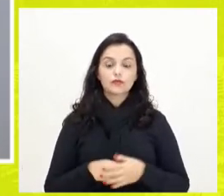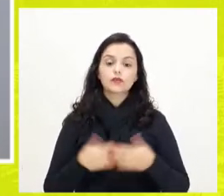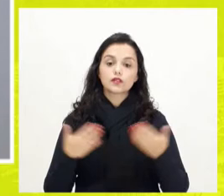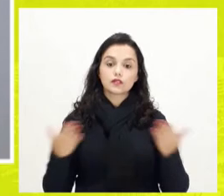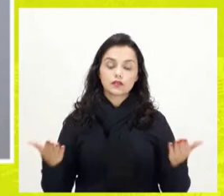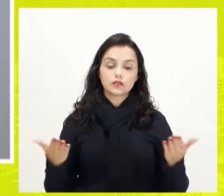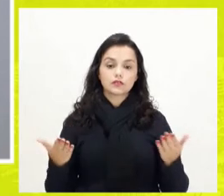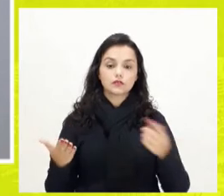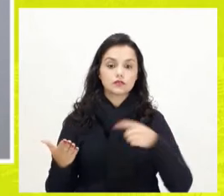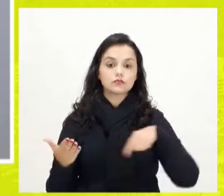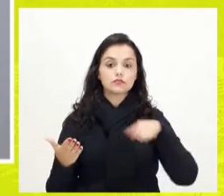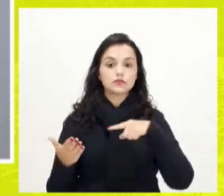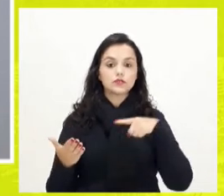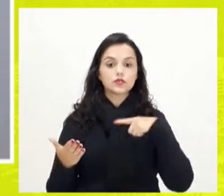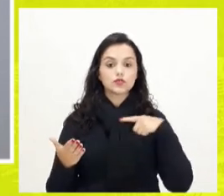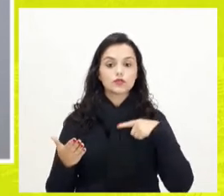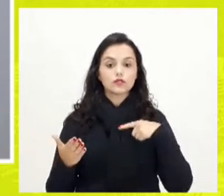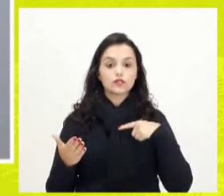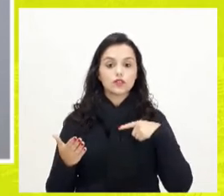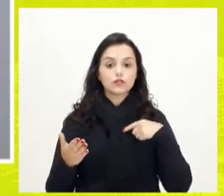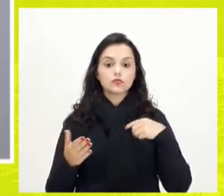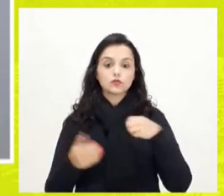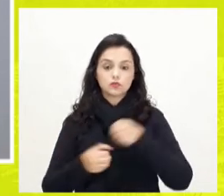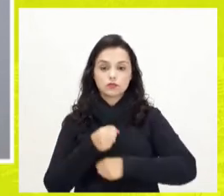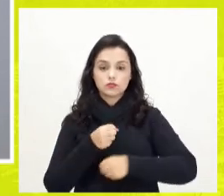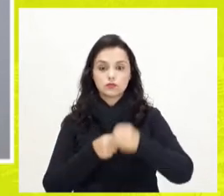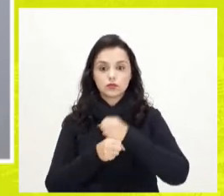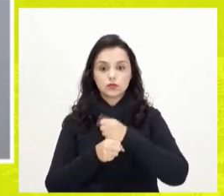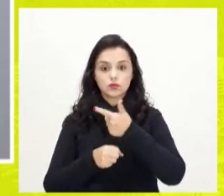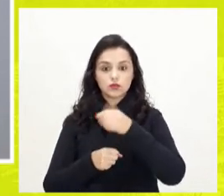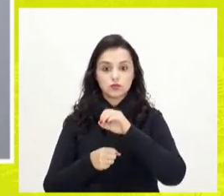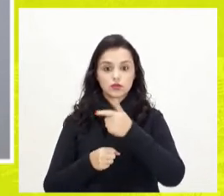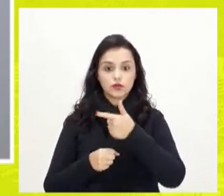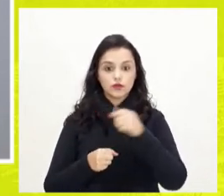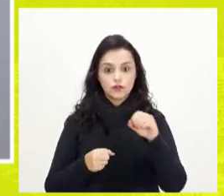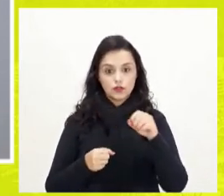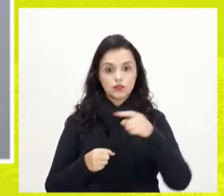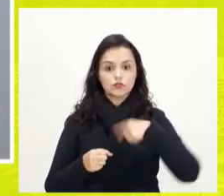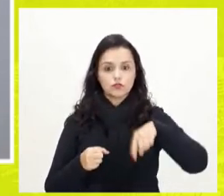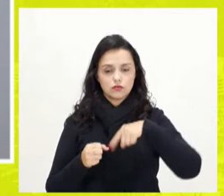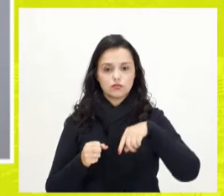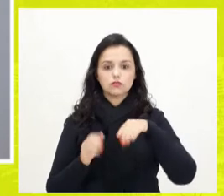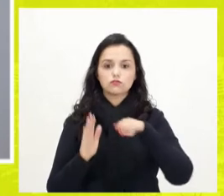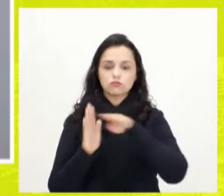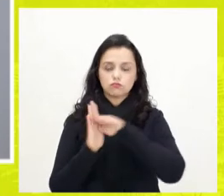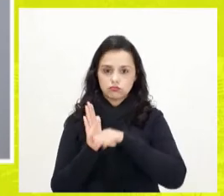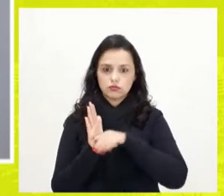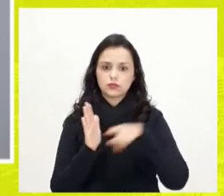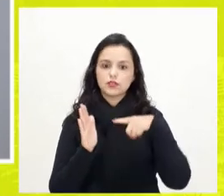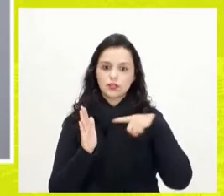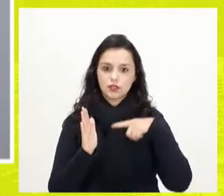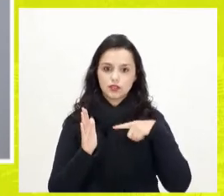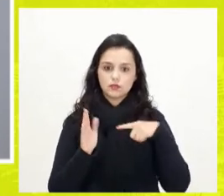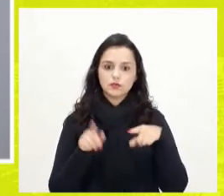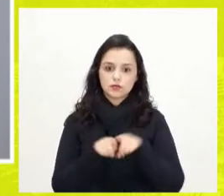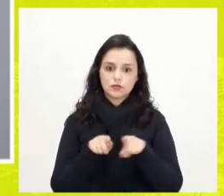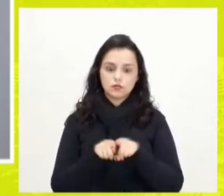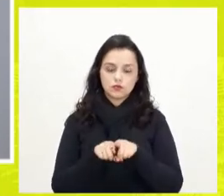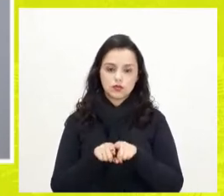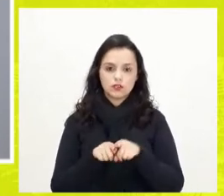and as we had in 2020 the regulatory mark there too